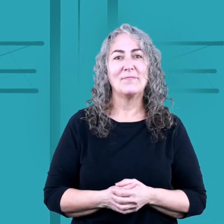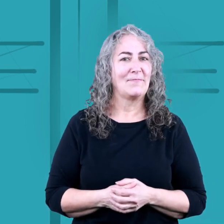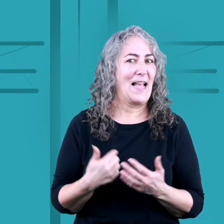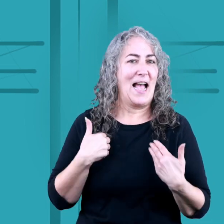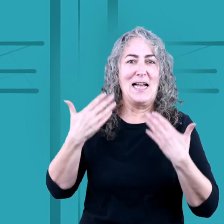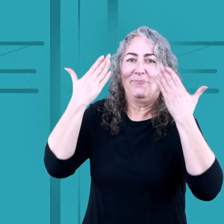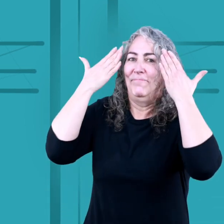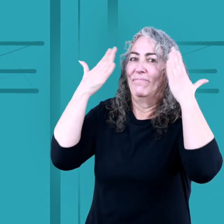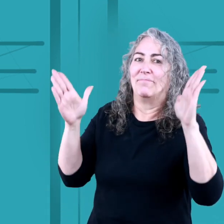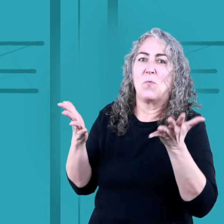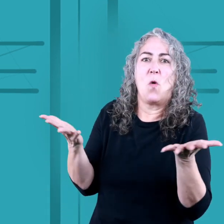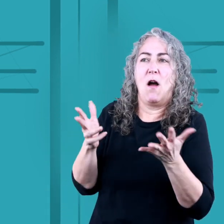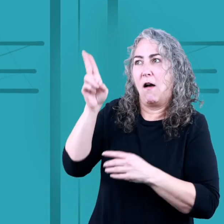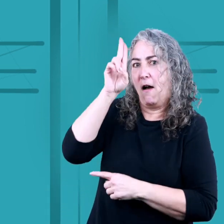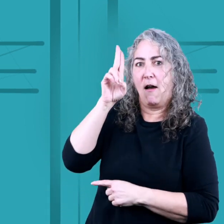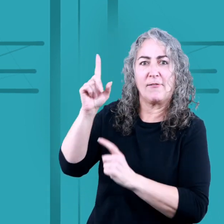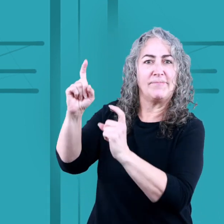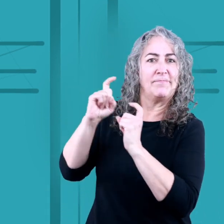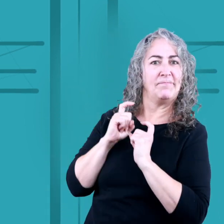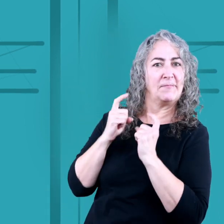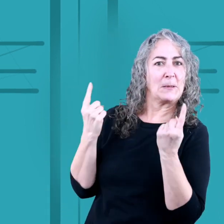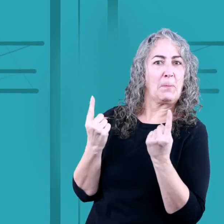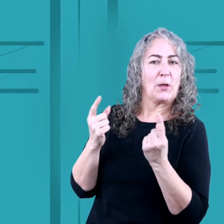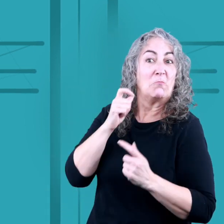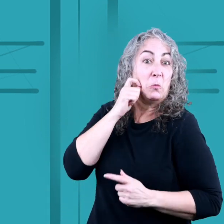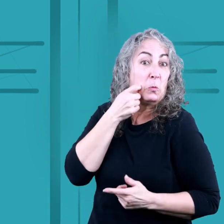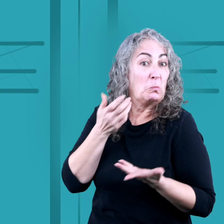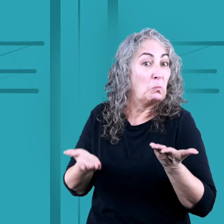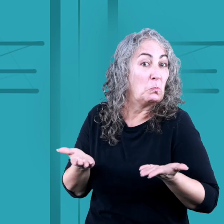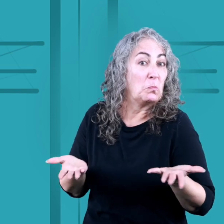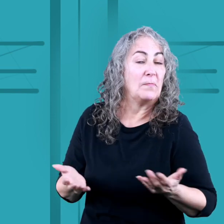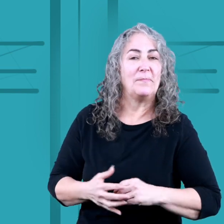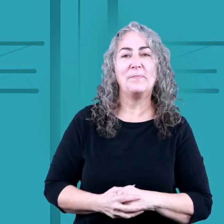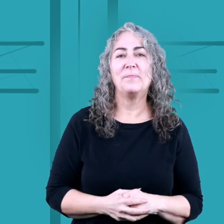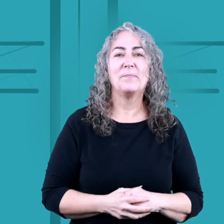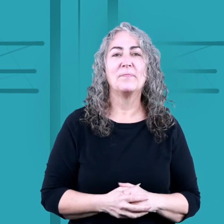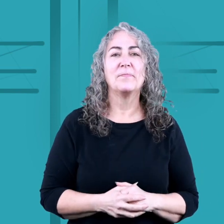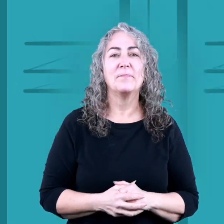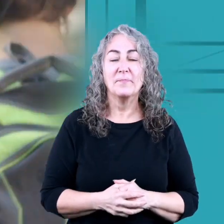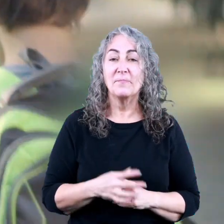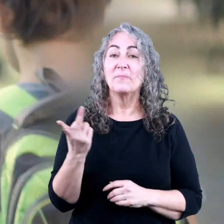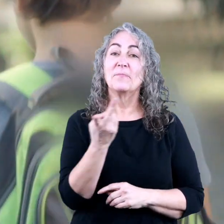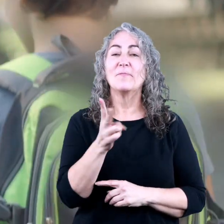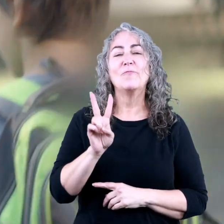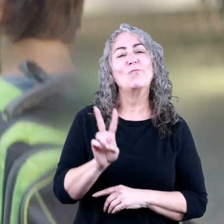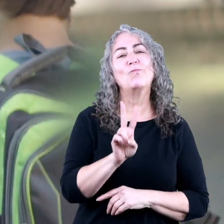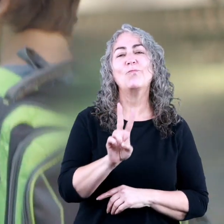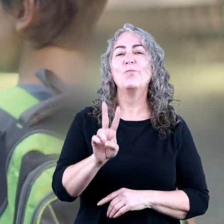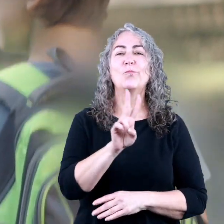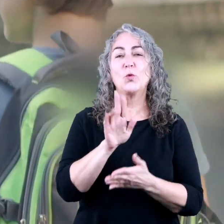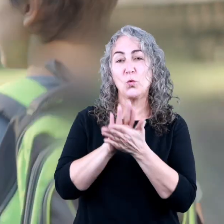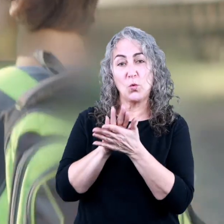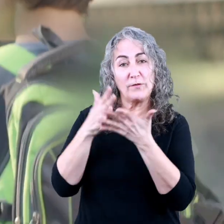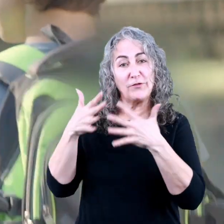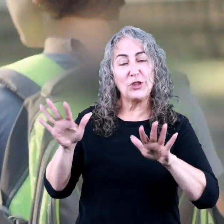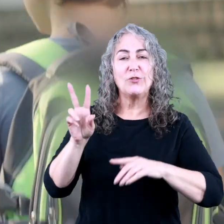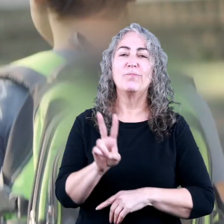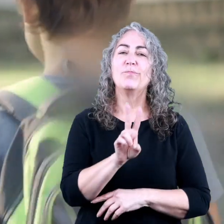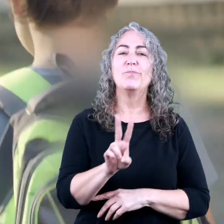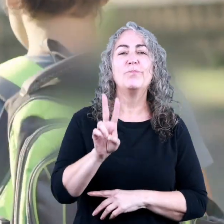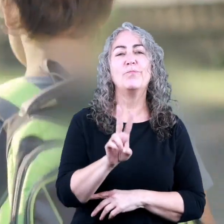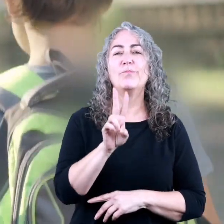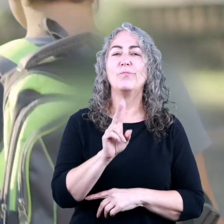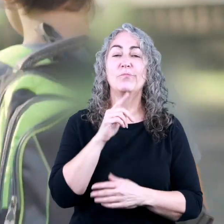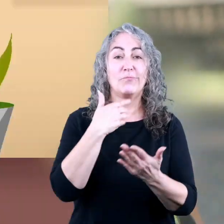said. "I had no idea my uncle was going to get me something so cool." Mandy and Bradley walked a few blocks to